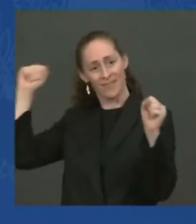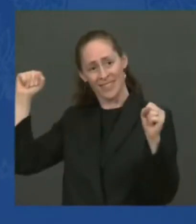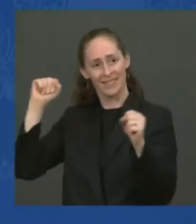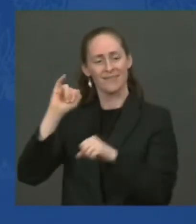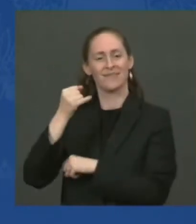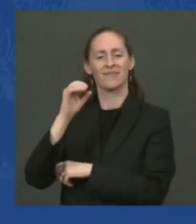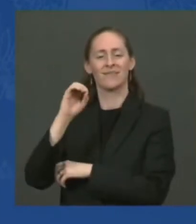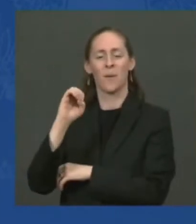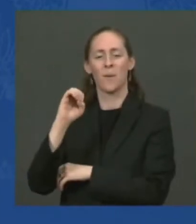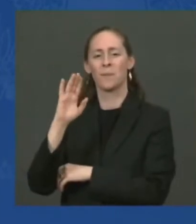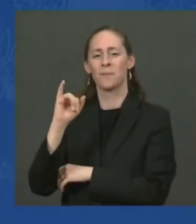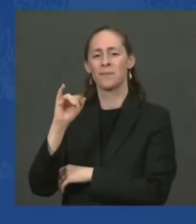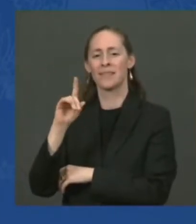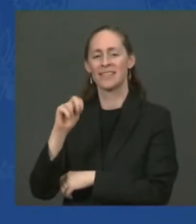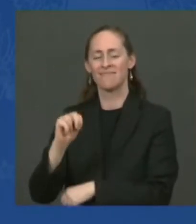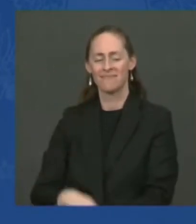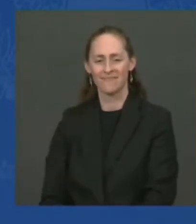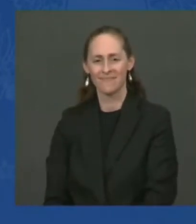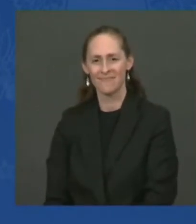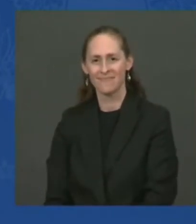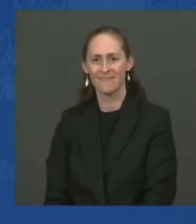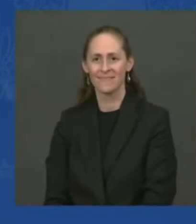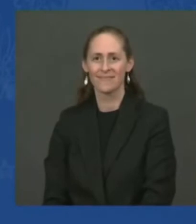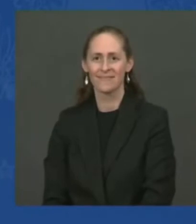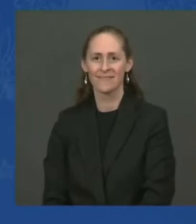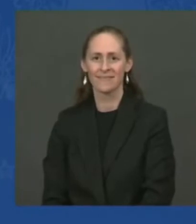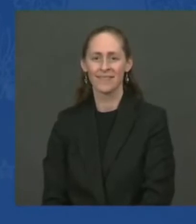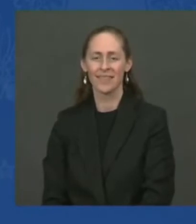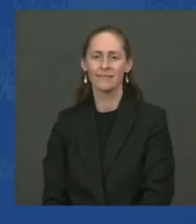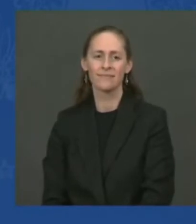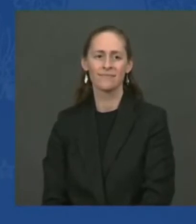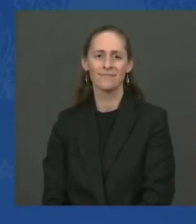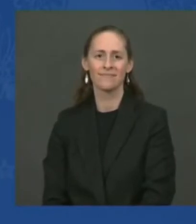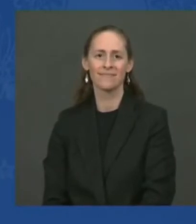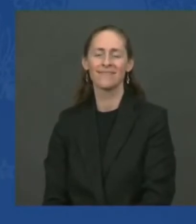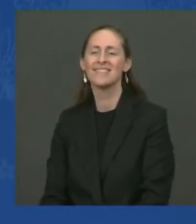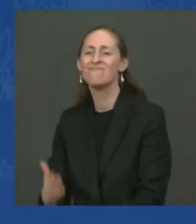Thank you. Thank you. Thank you. Thank you.